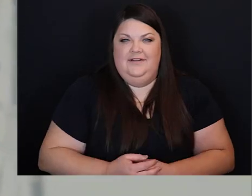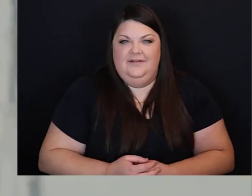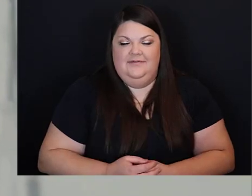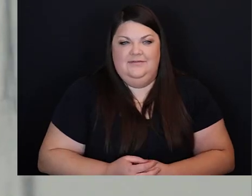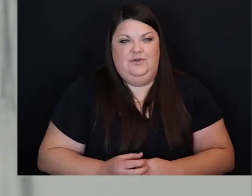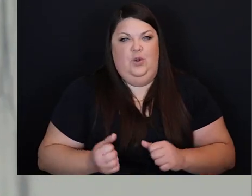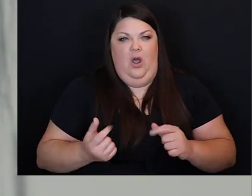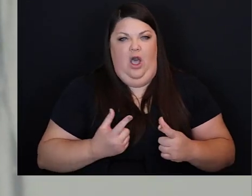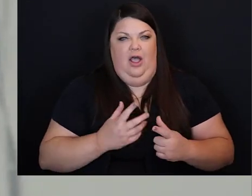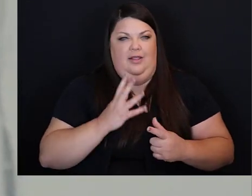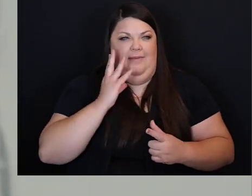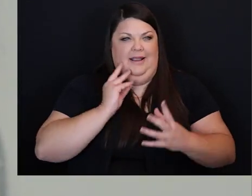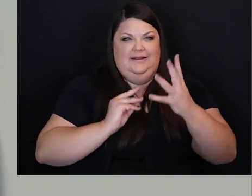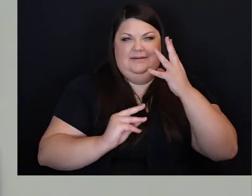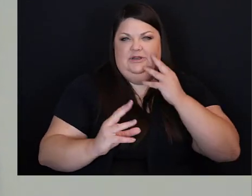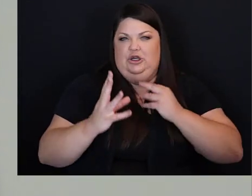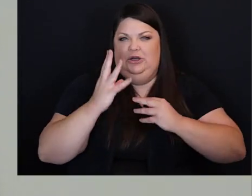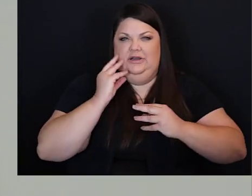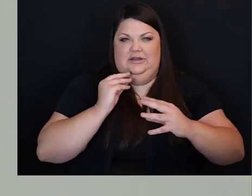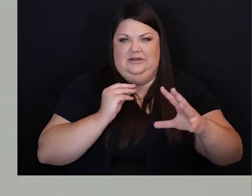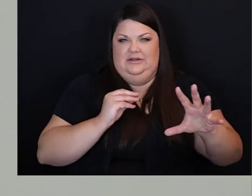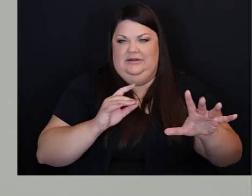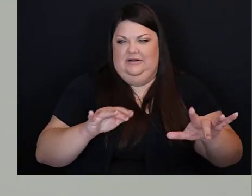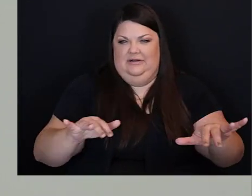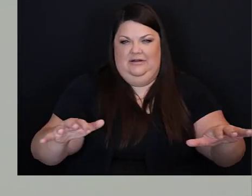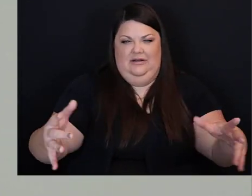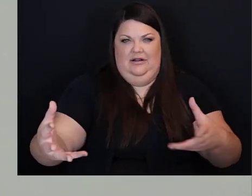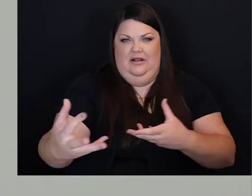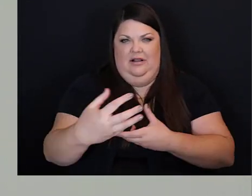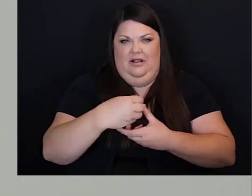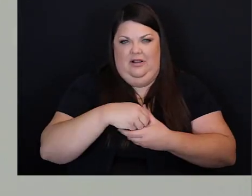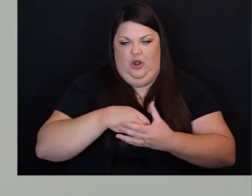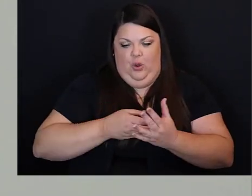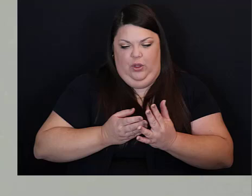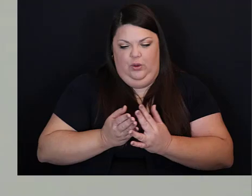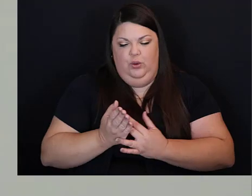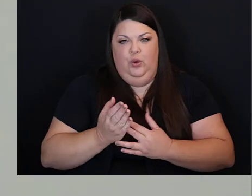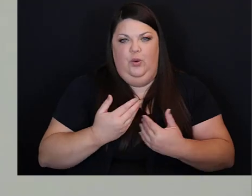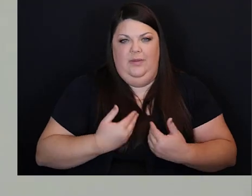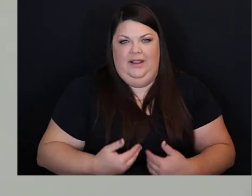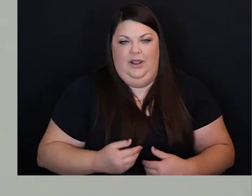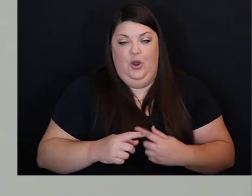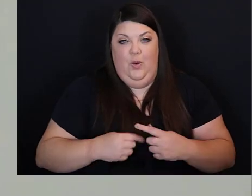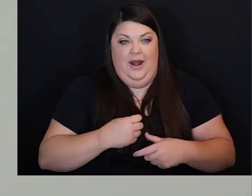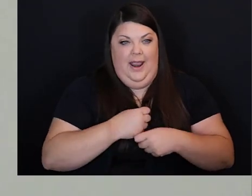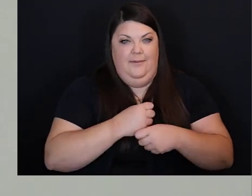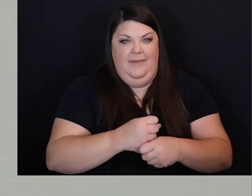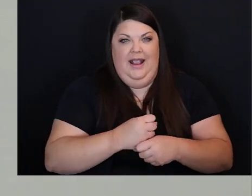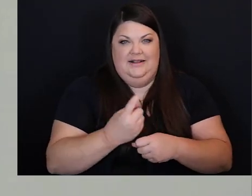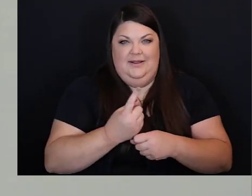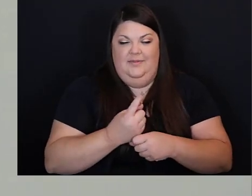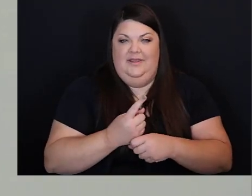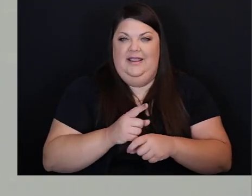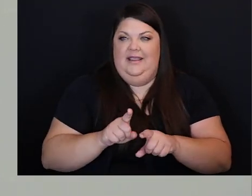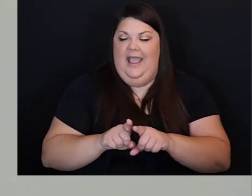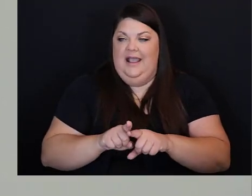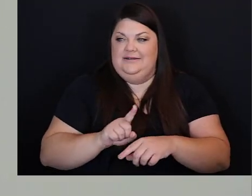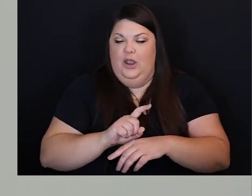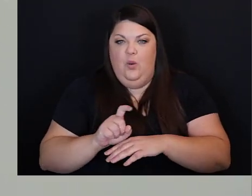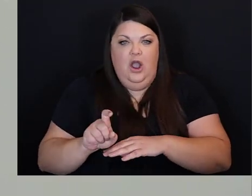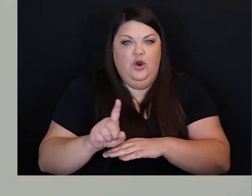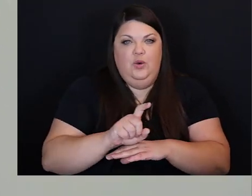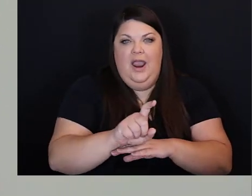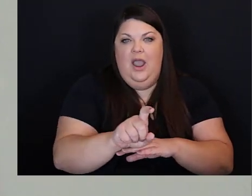all of my experiences come through me when I'm making something, as I walk around, as